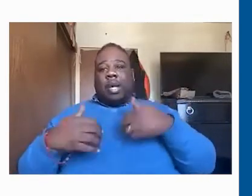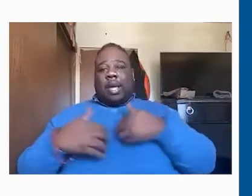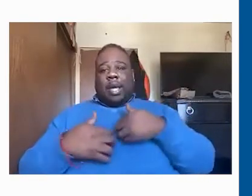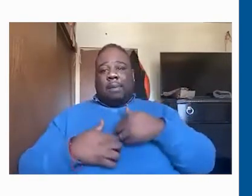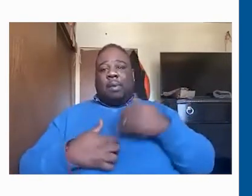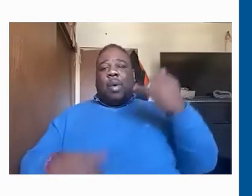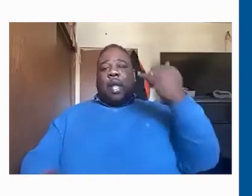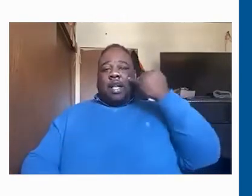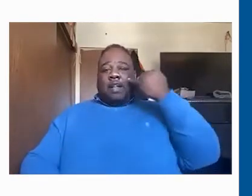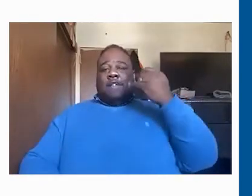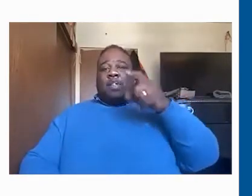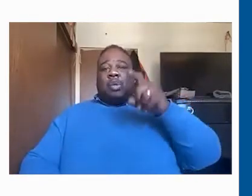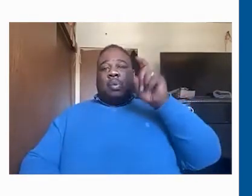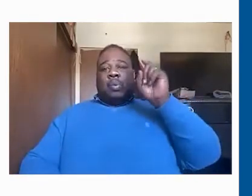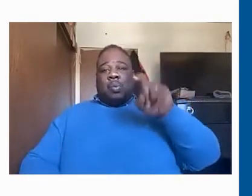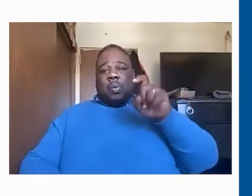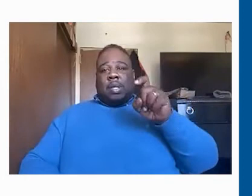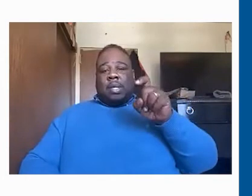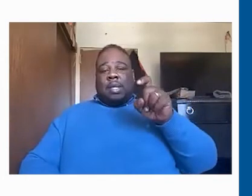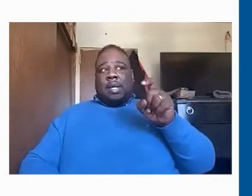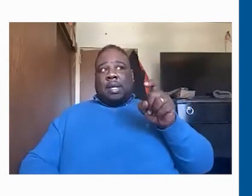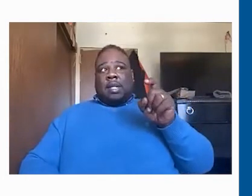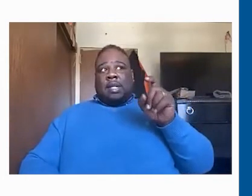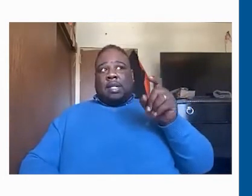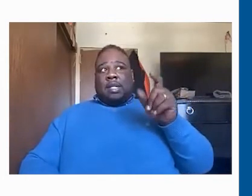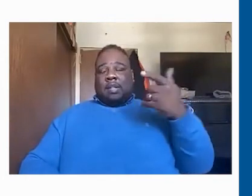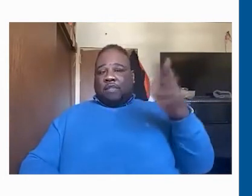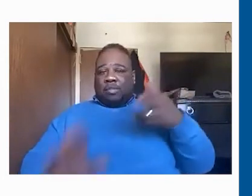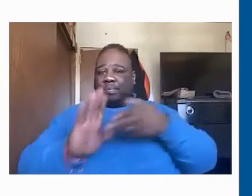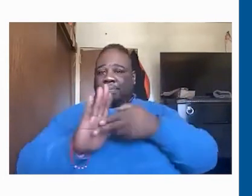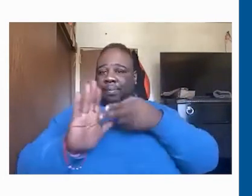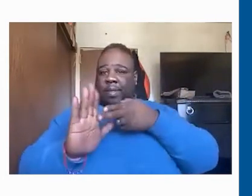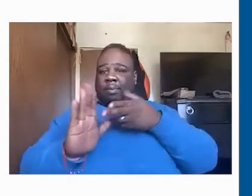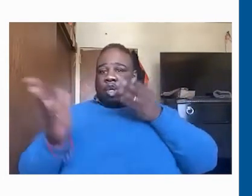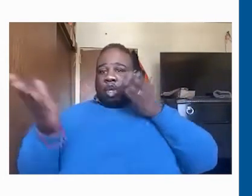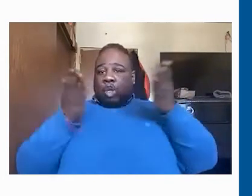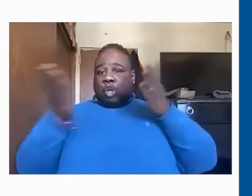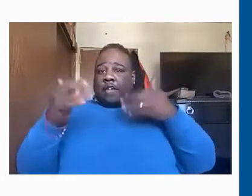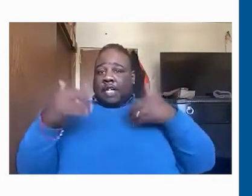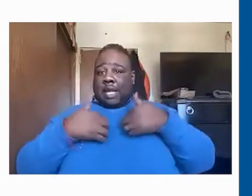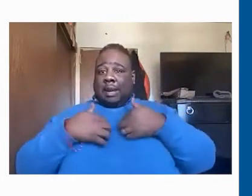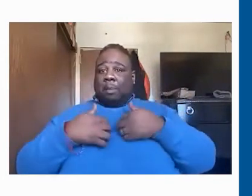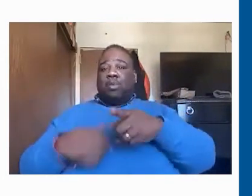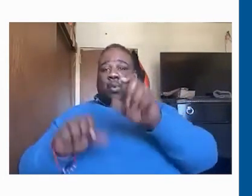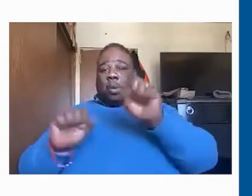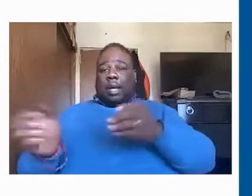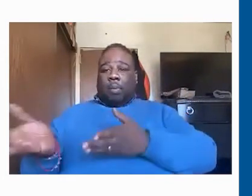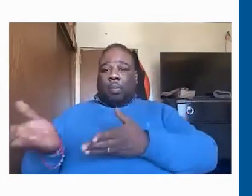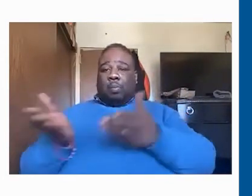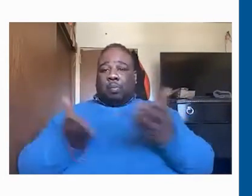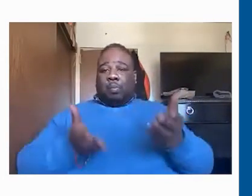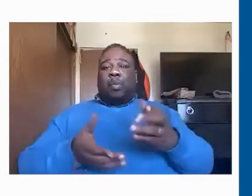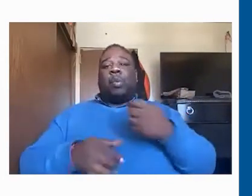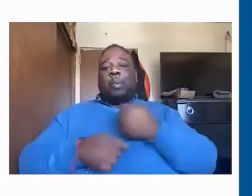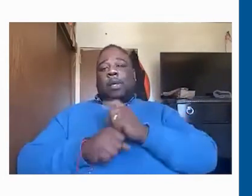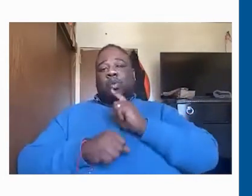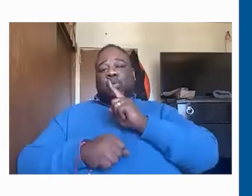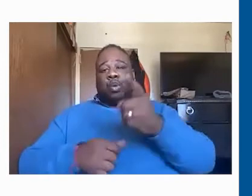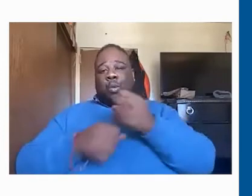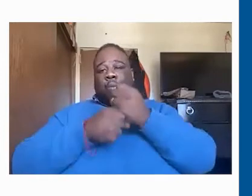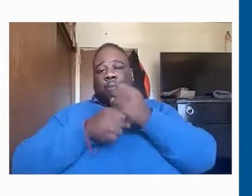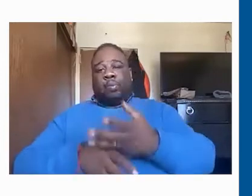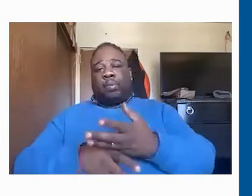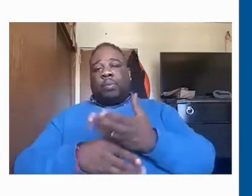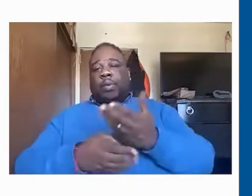legal pet. And specifically for those having a go bag, you're going to have supplies for them if you have to go to an